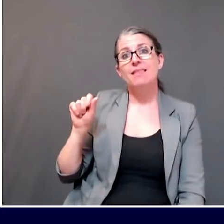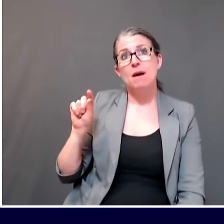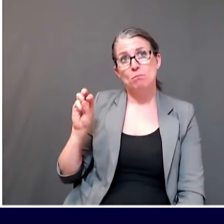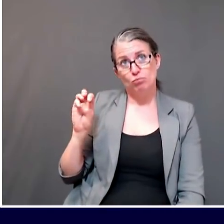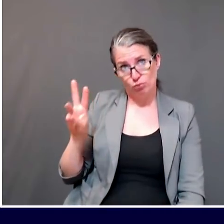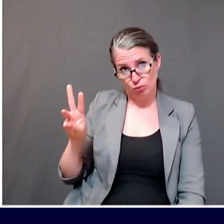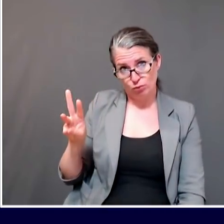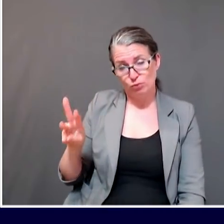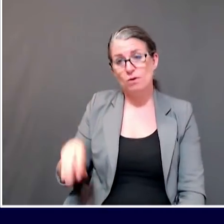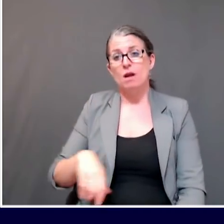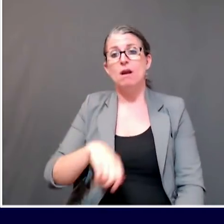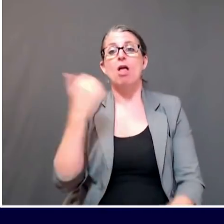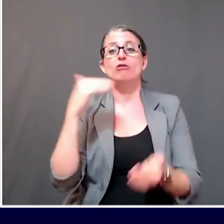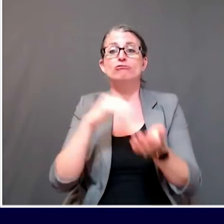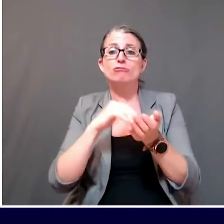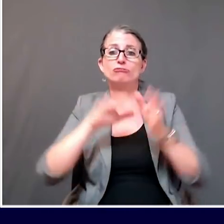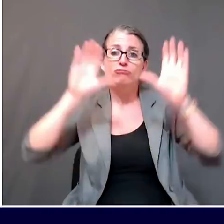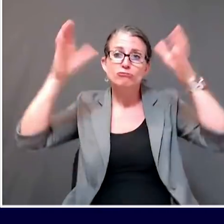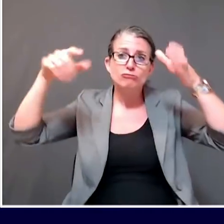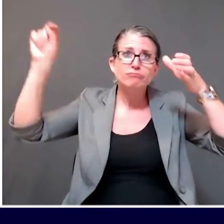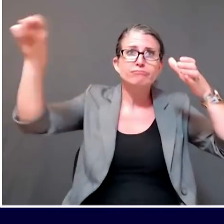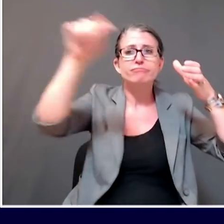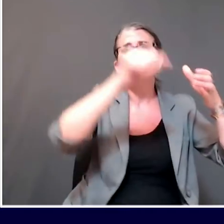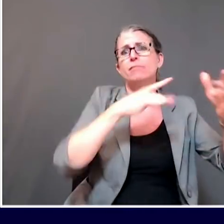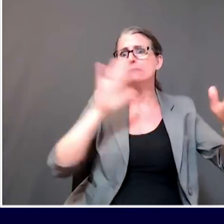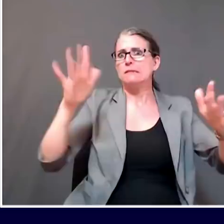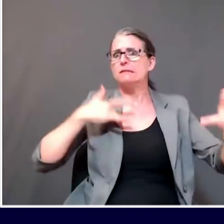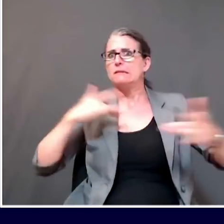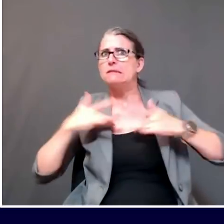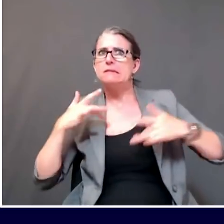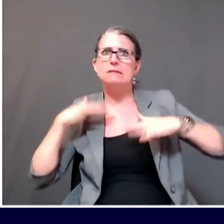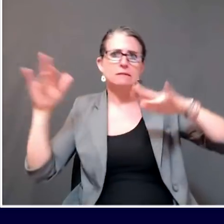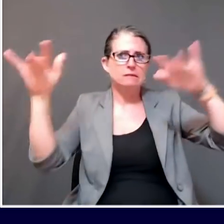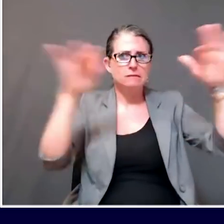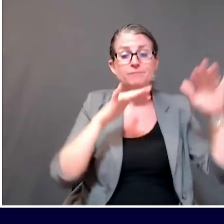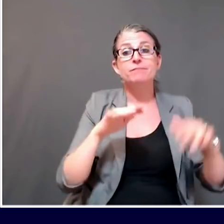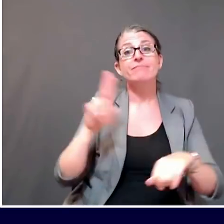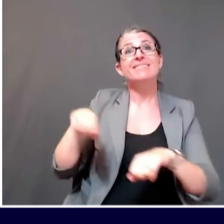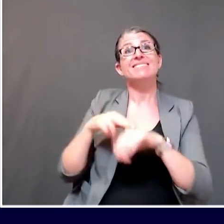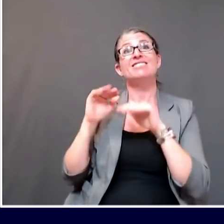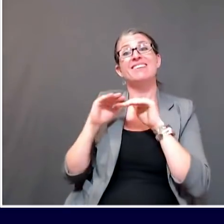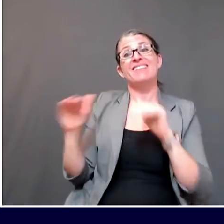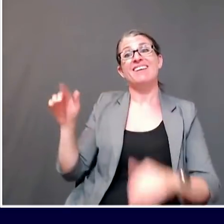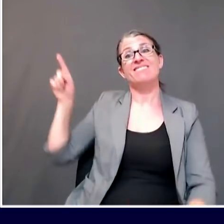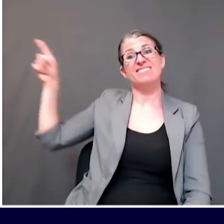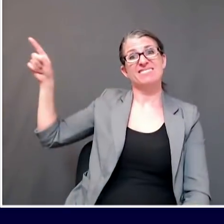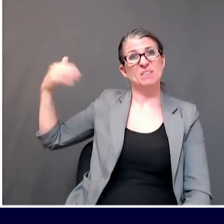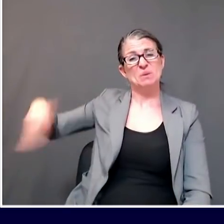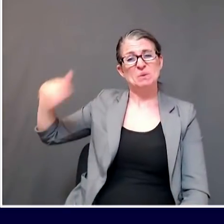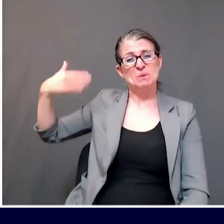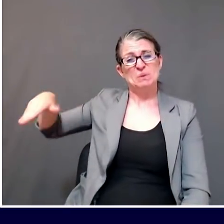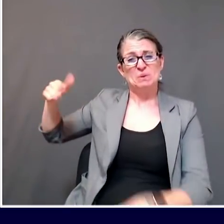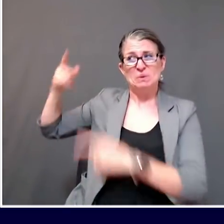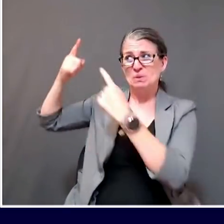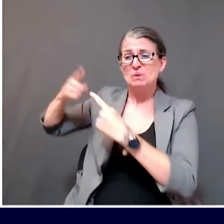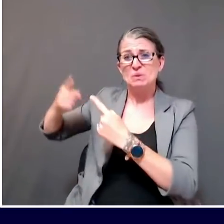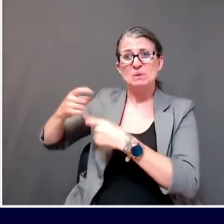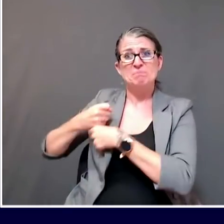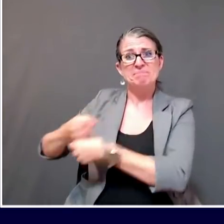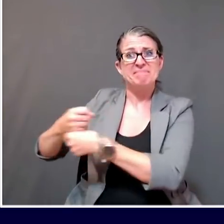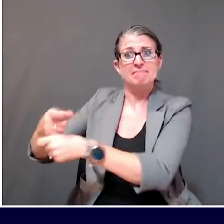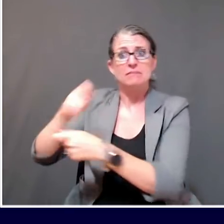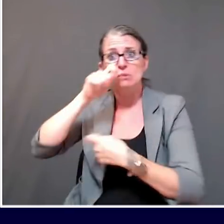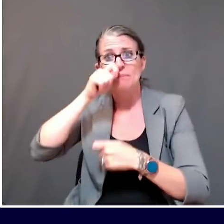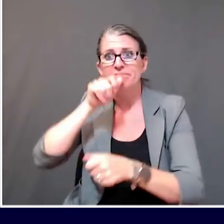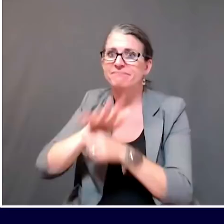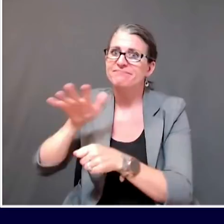we agree. Nationwide, there still are not a sufficient number of swabs out there to test everybody that I think any healthcare provider